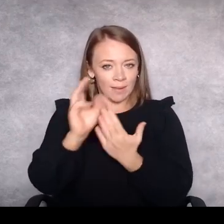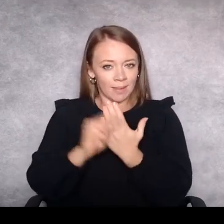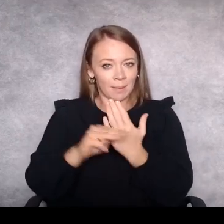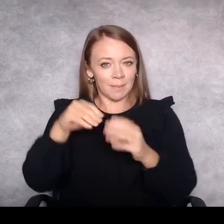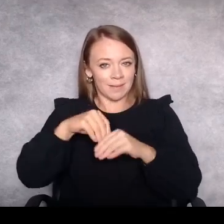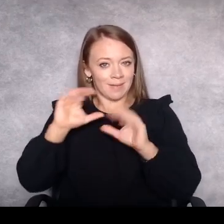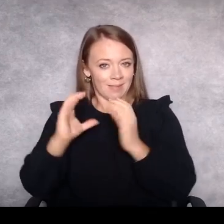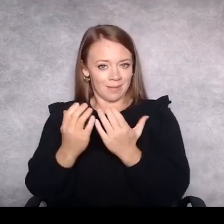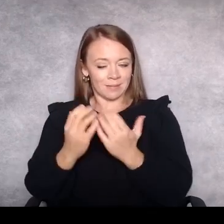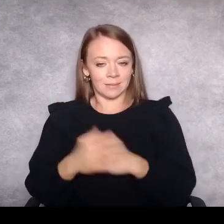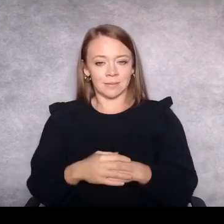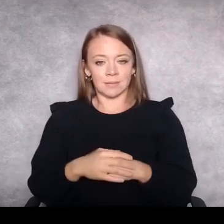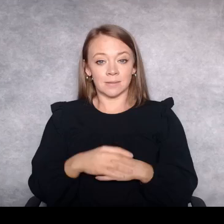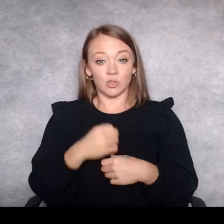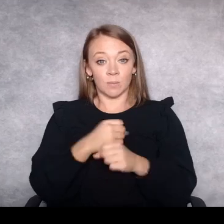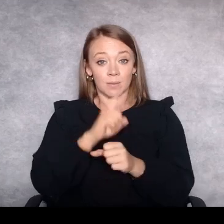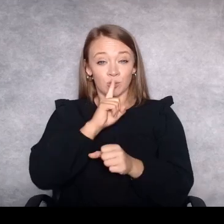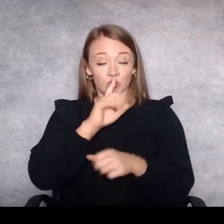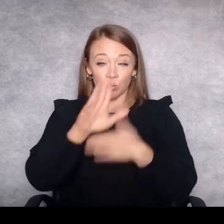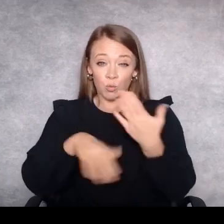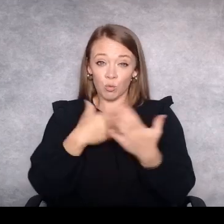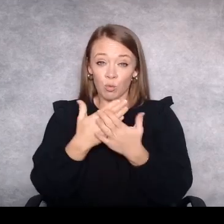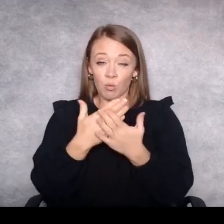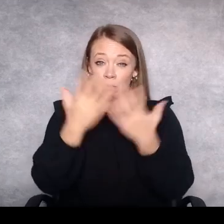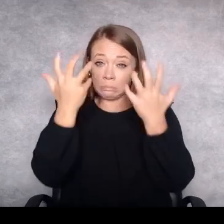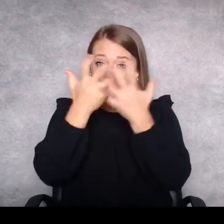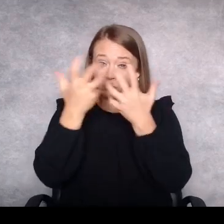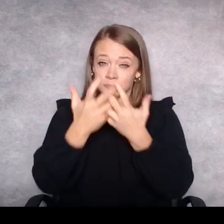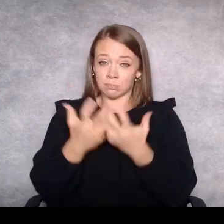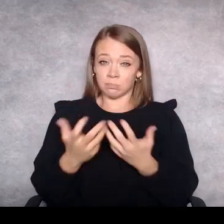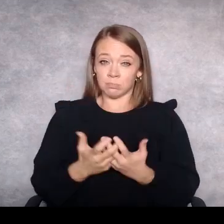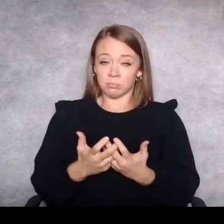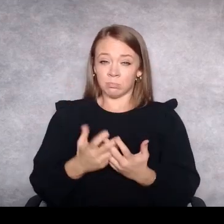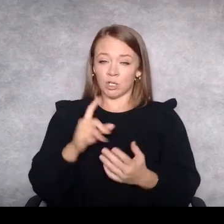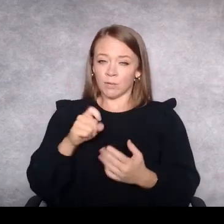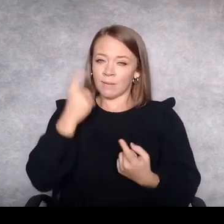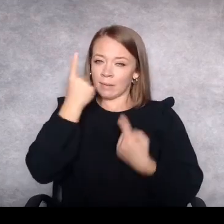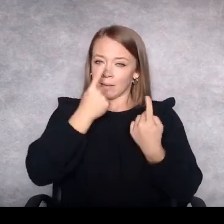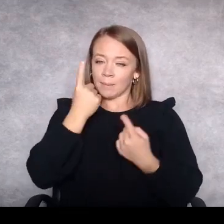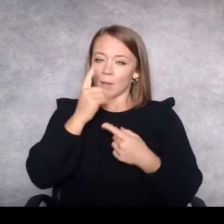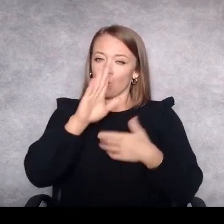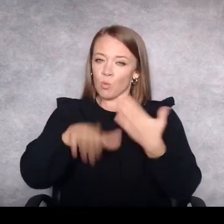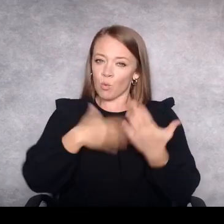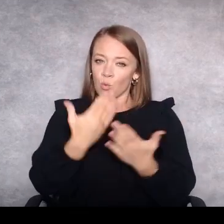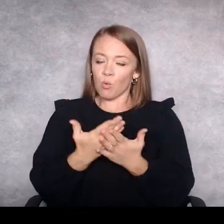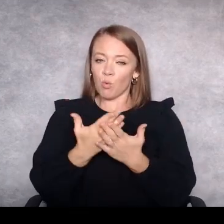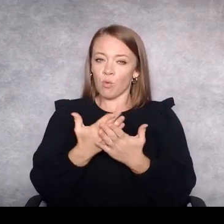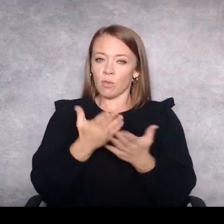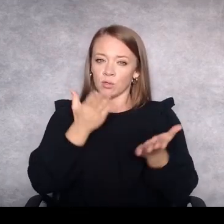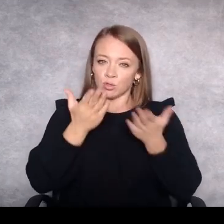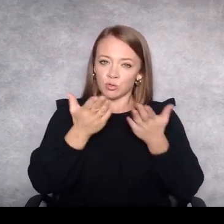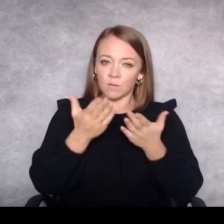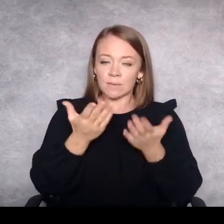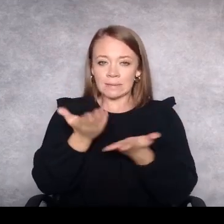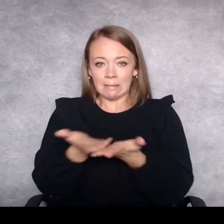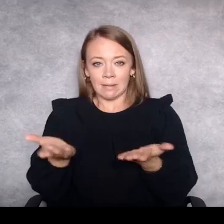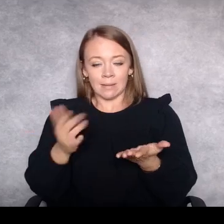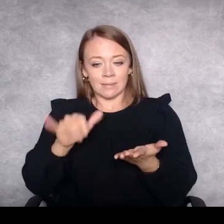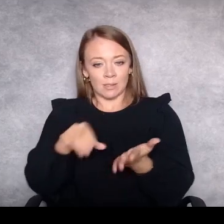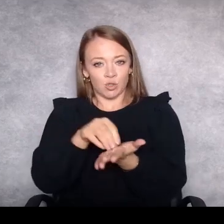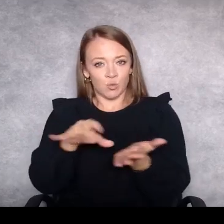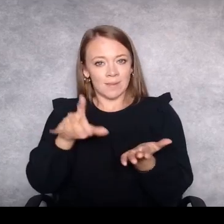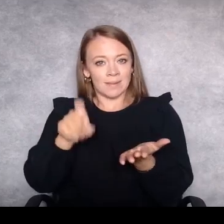In order to ensure our puzzle pieces all fit together, we need to think through all the services and items the student will need to